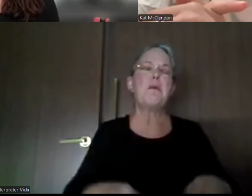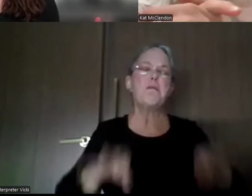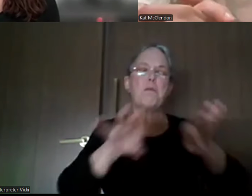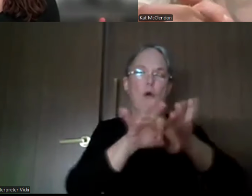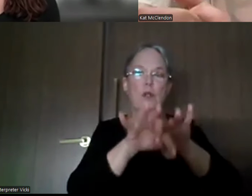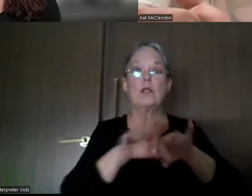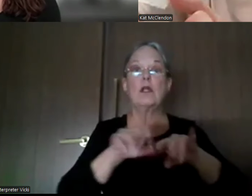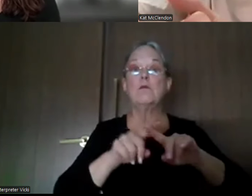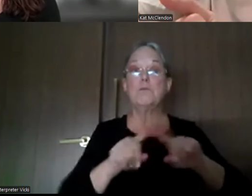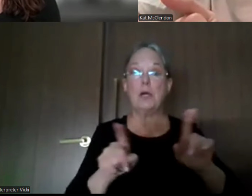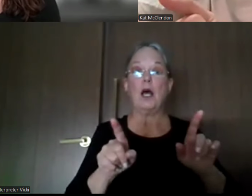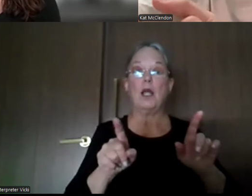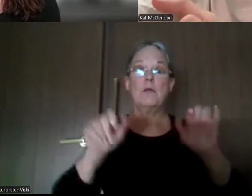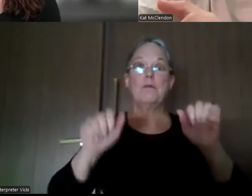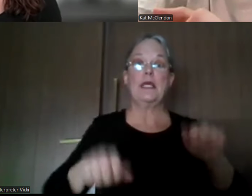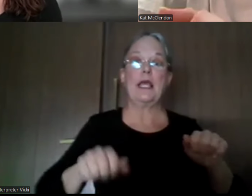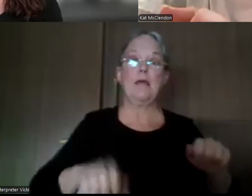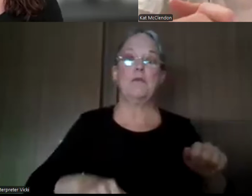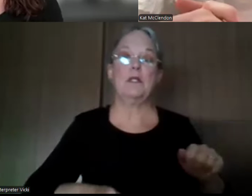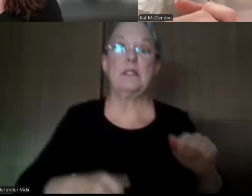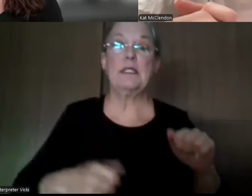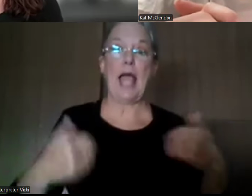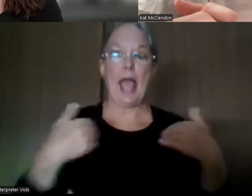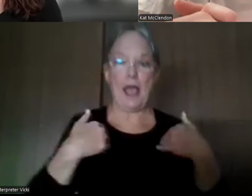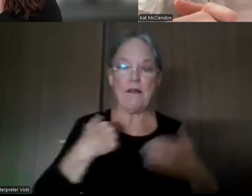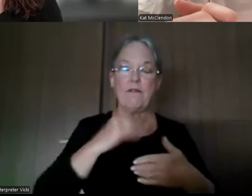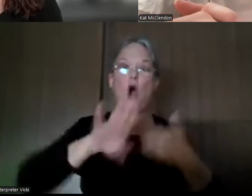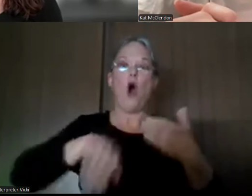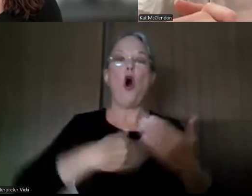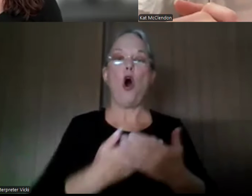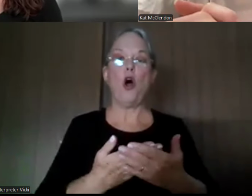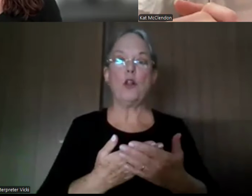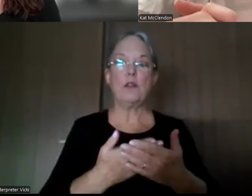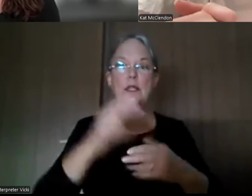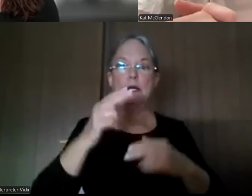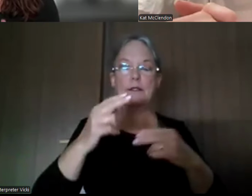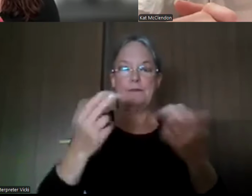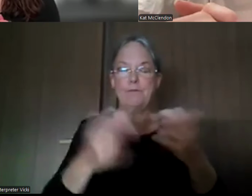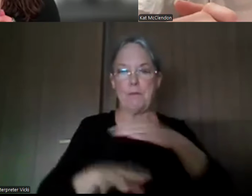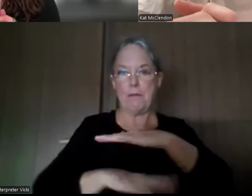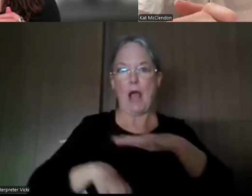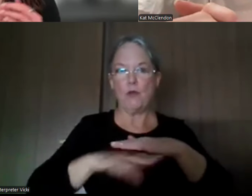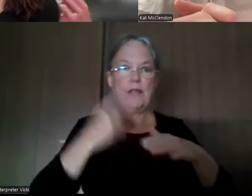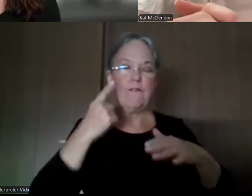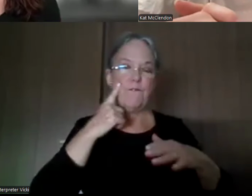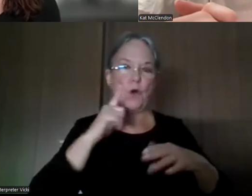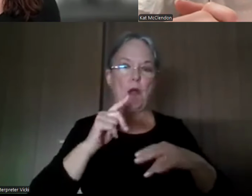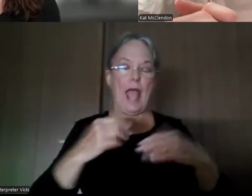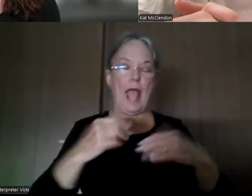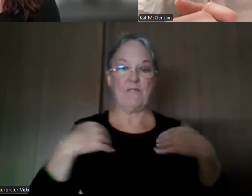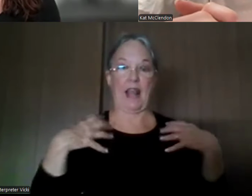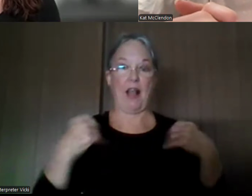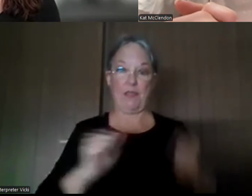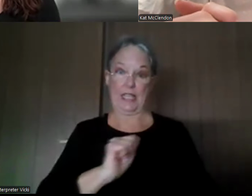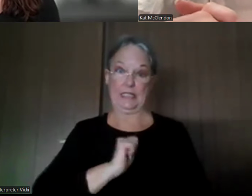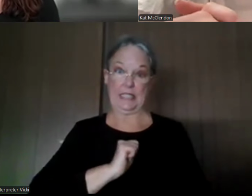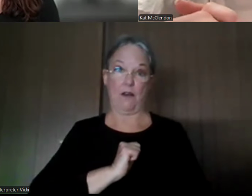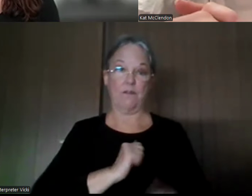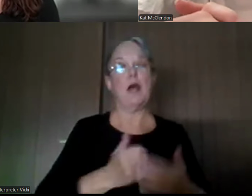to have all of the building blocks for, having a healthy self before we talk about having a